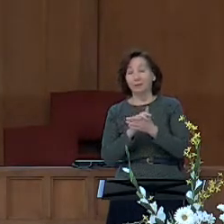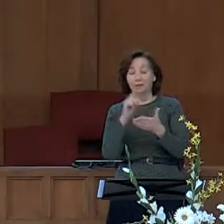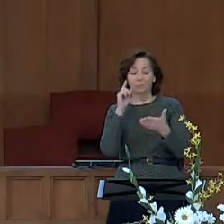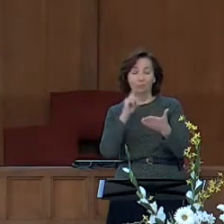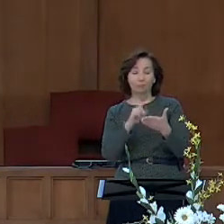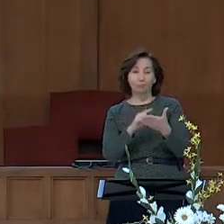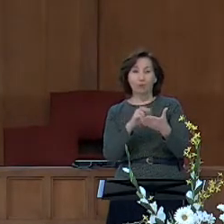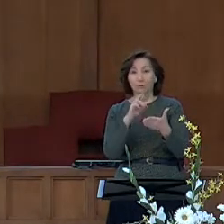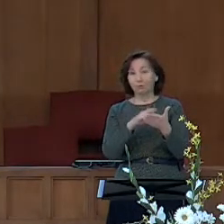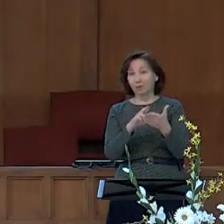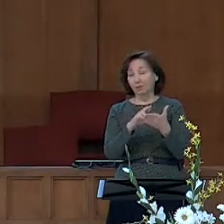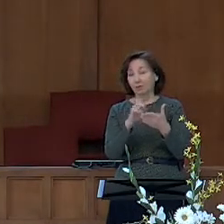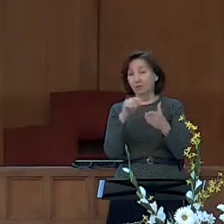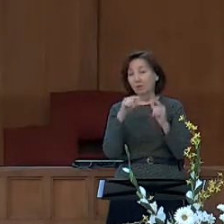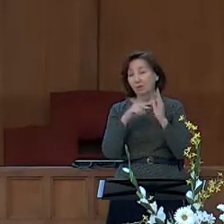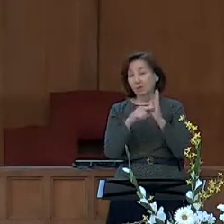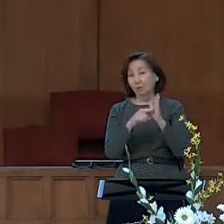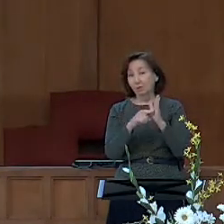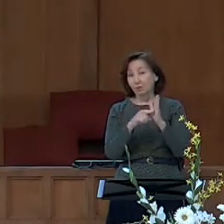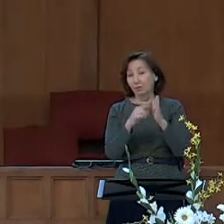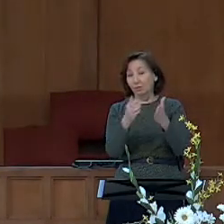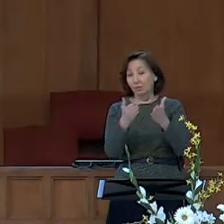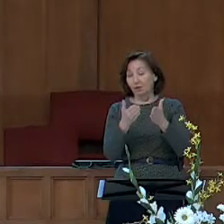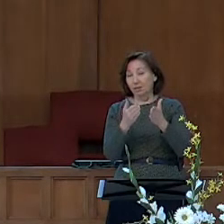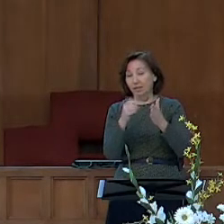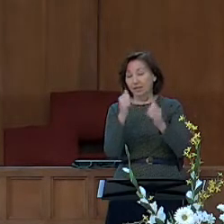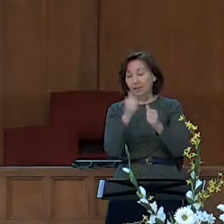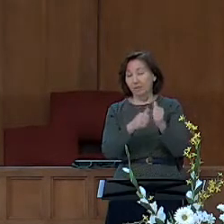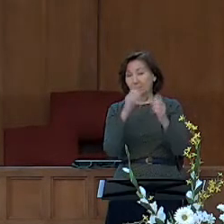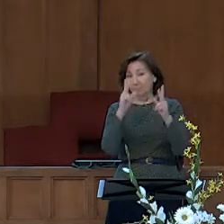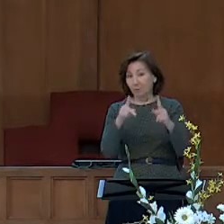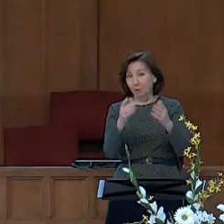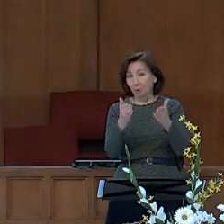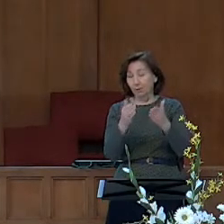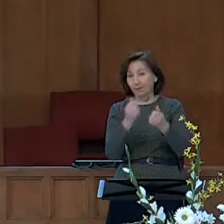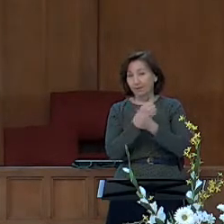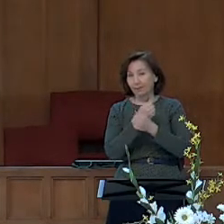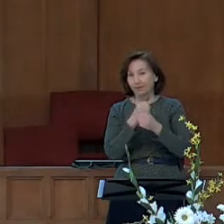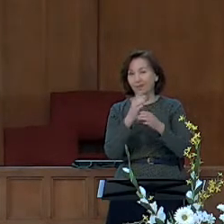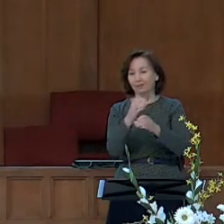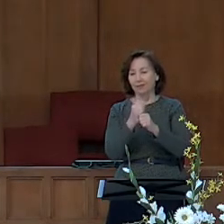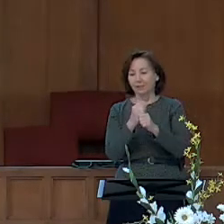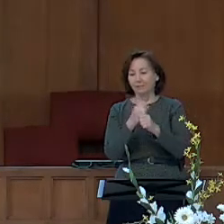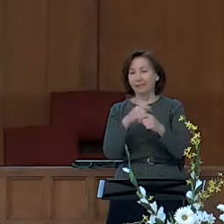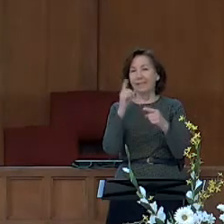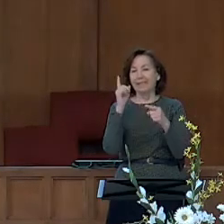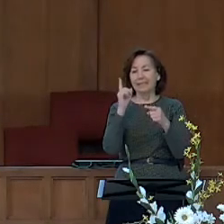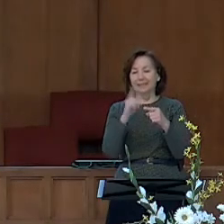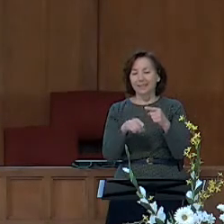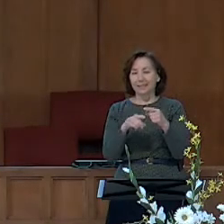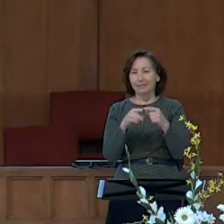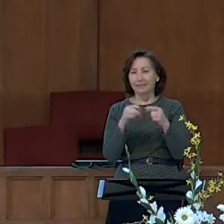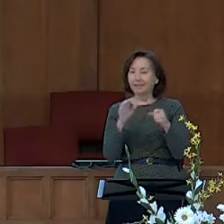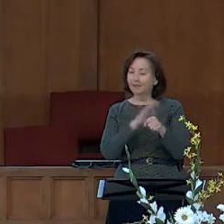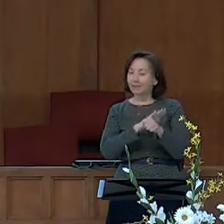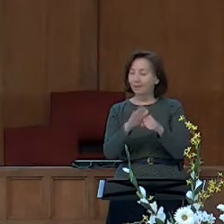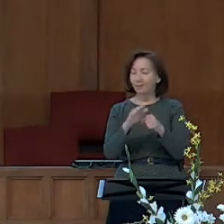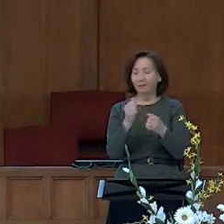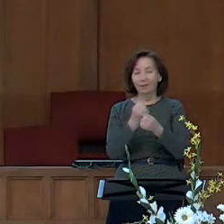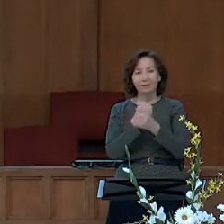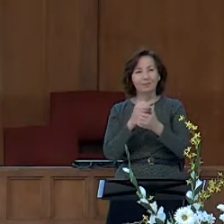everyone wants love. And when we receive it, we can't get enough. Can't get enough